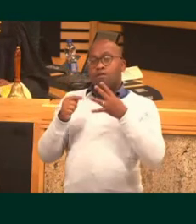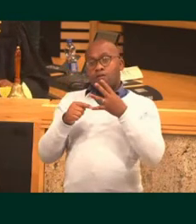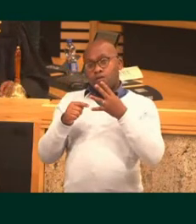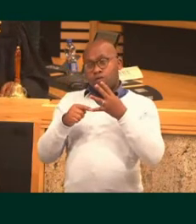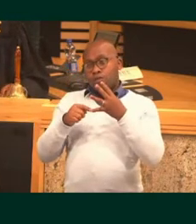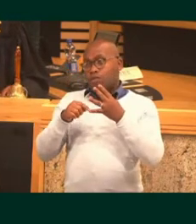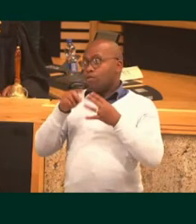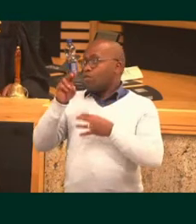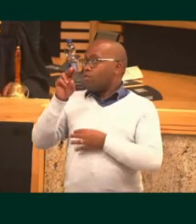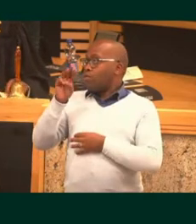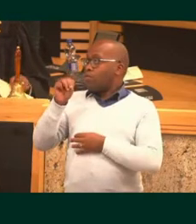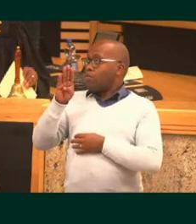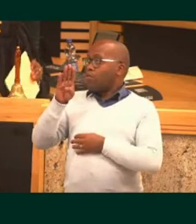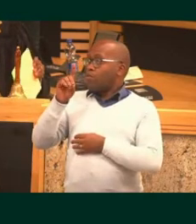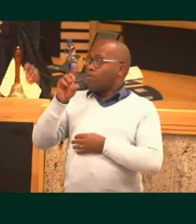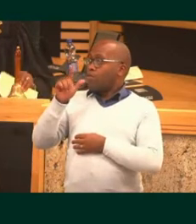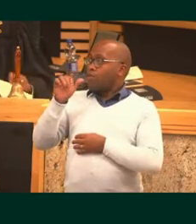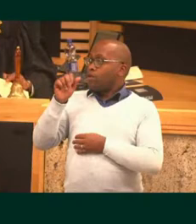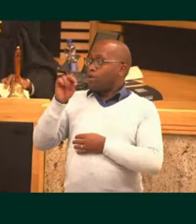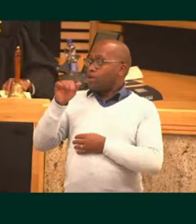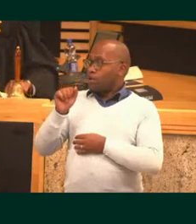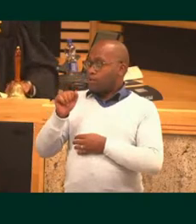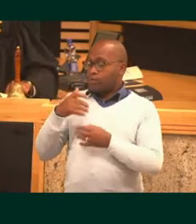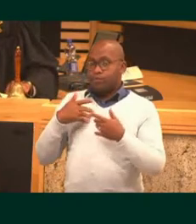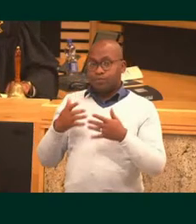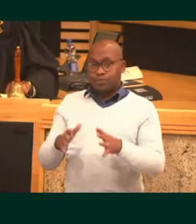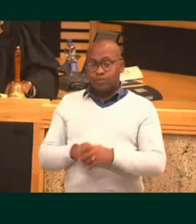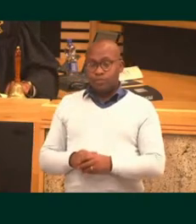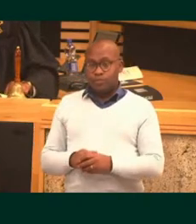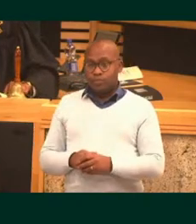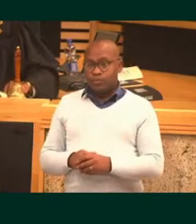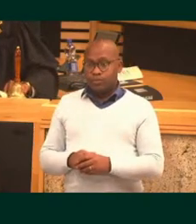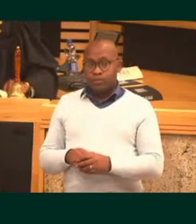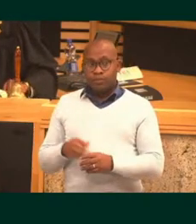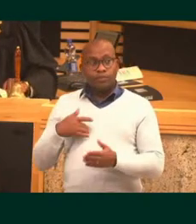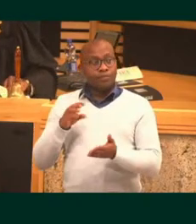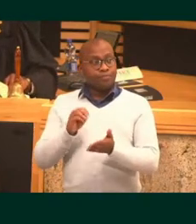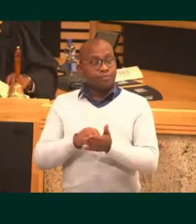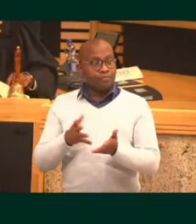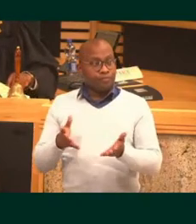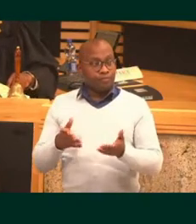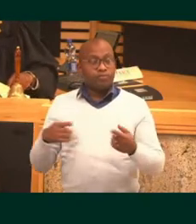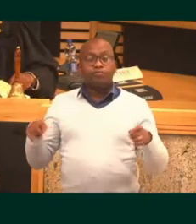bana I so move thank you honorable Chief I put a